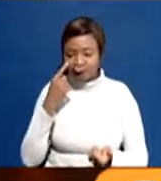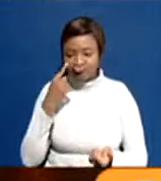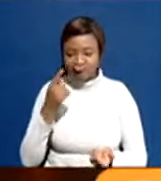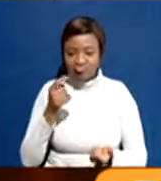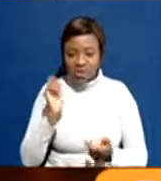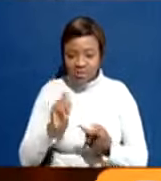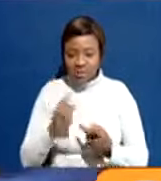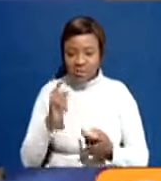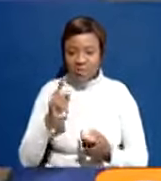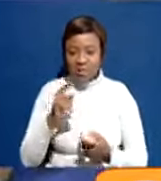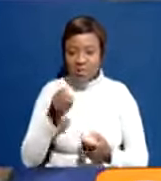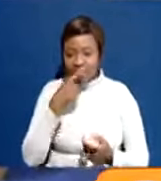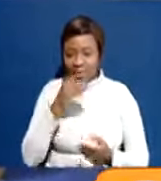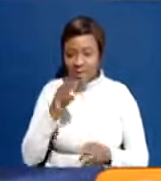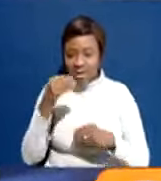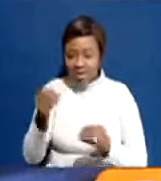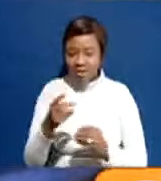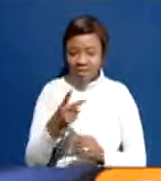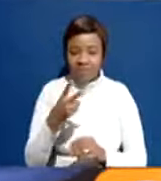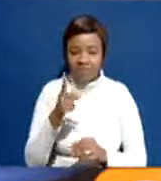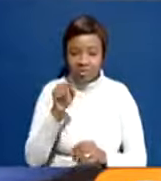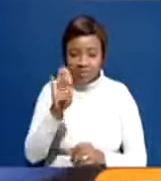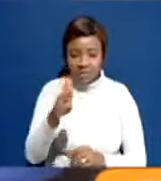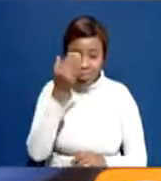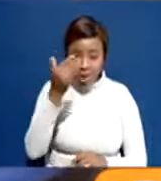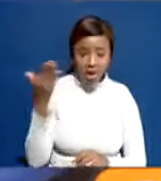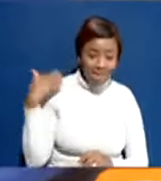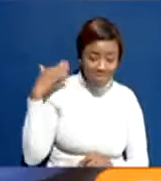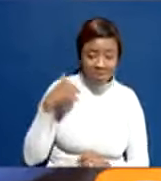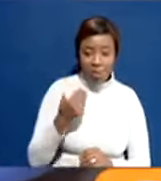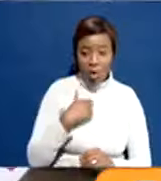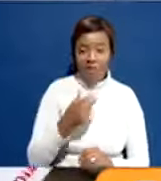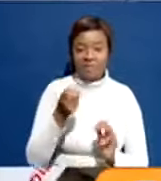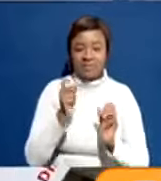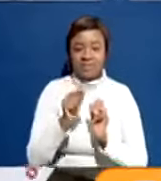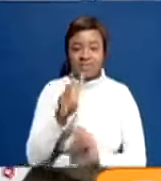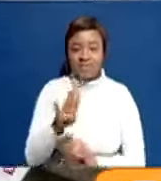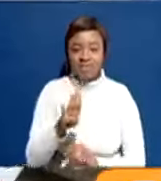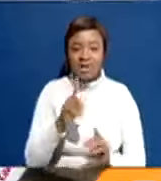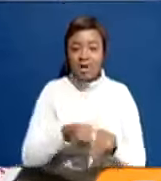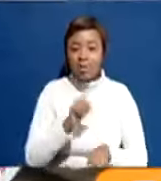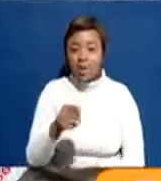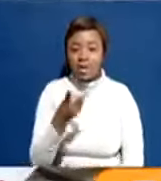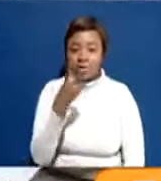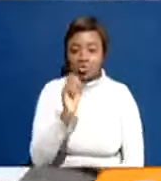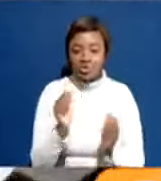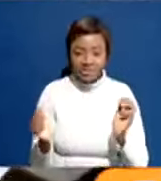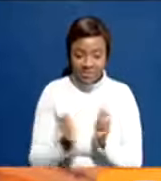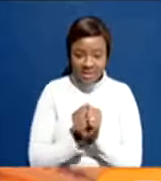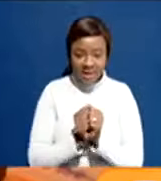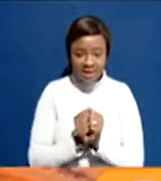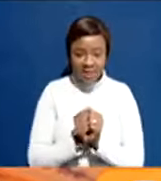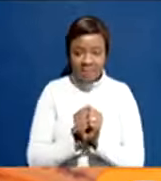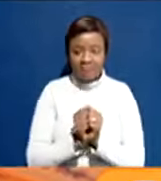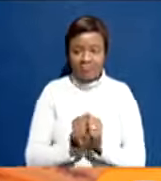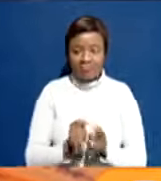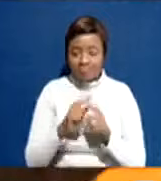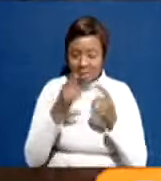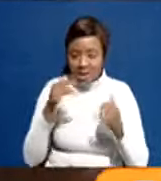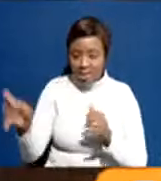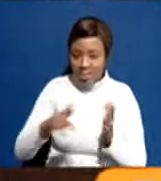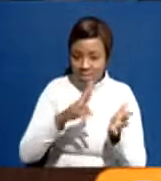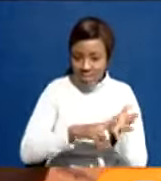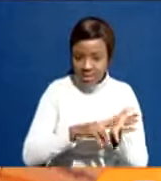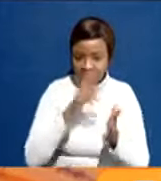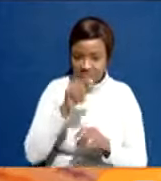in 2010. Monica and Joseph are part of the pioneers of the digital adherence technology application, which is currently running